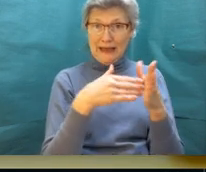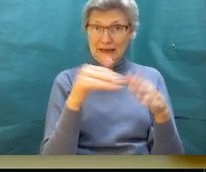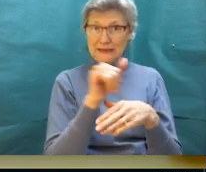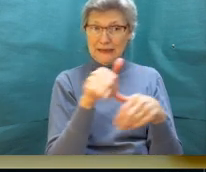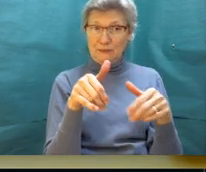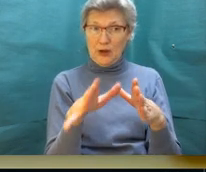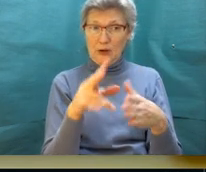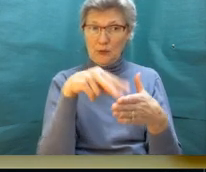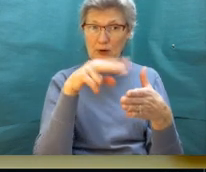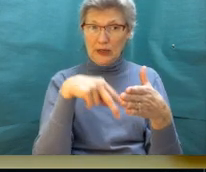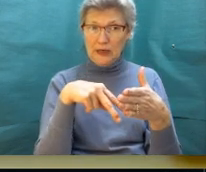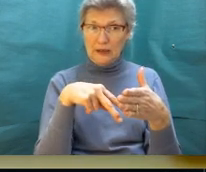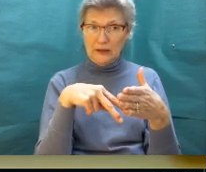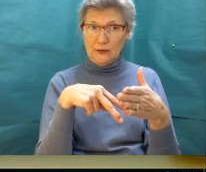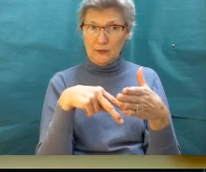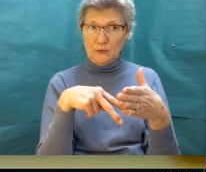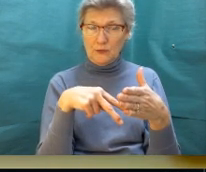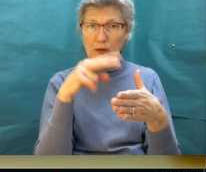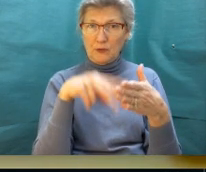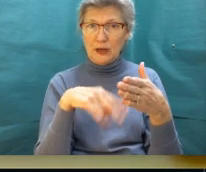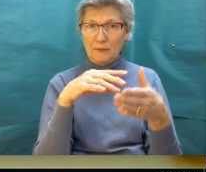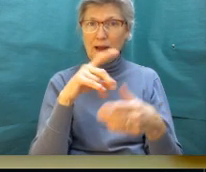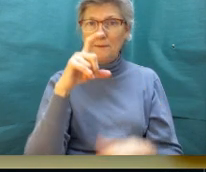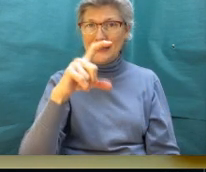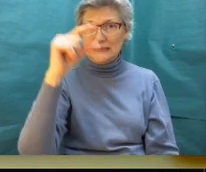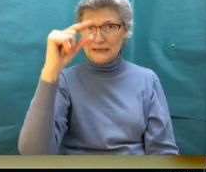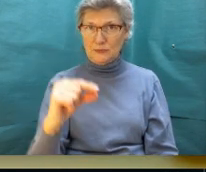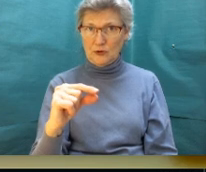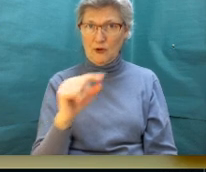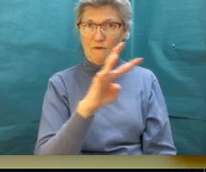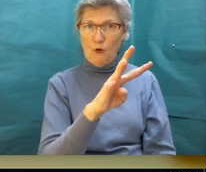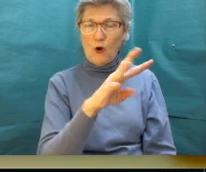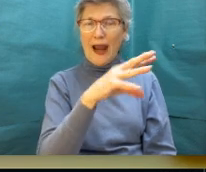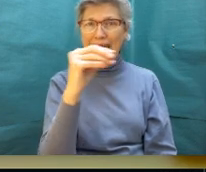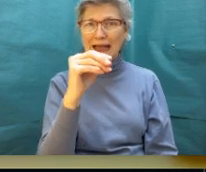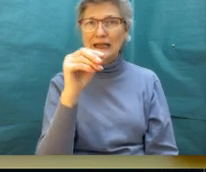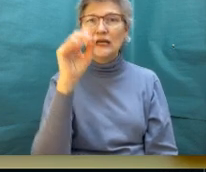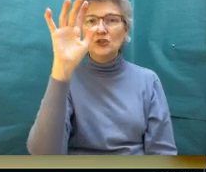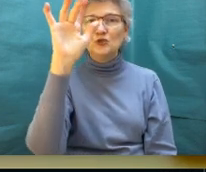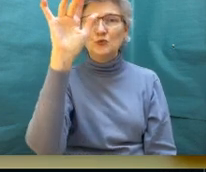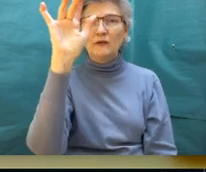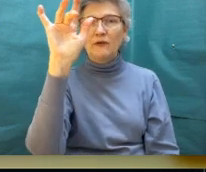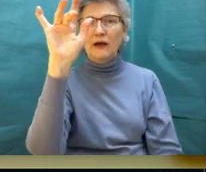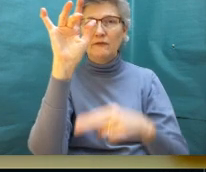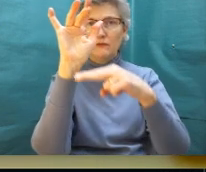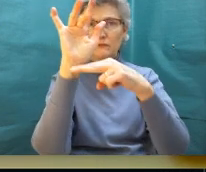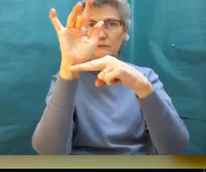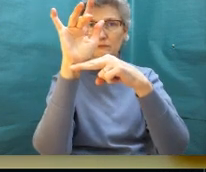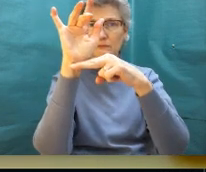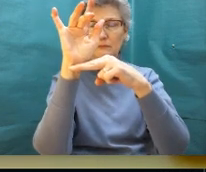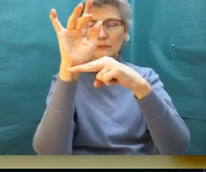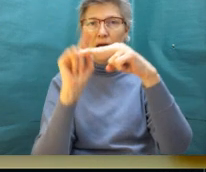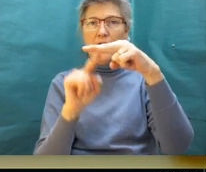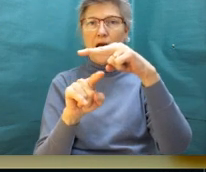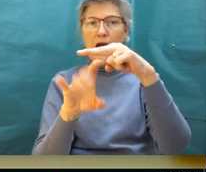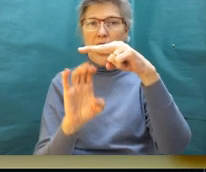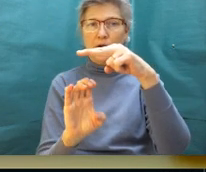my when I'm reading my mixed number form, which is 4 and